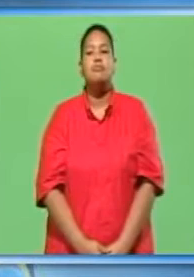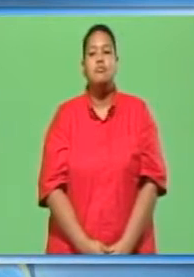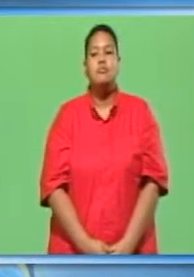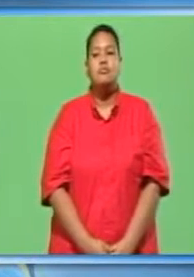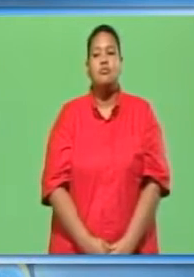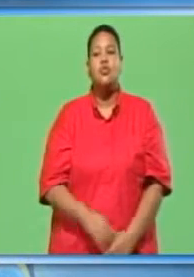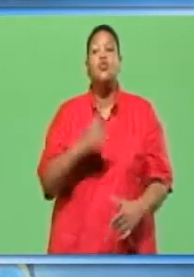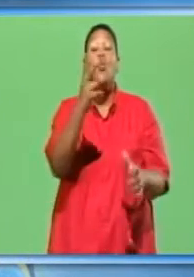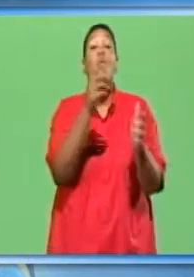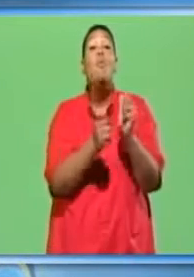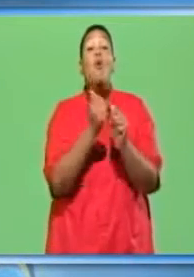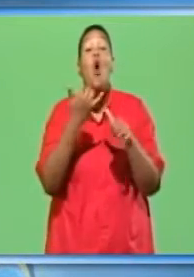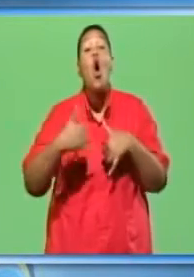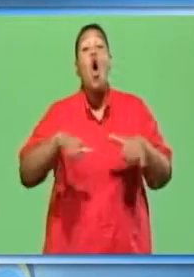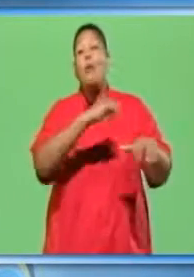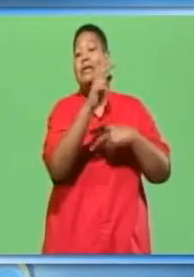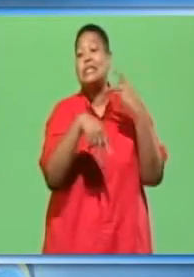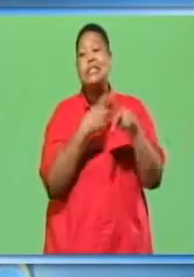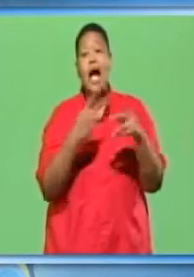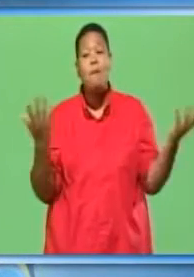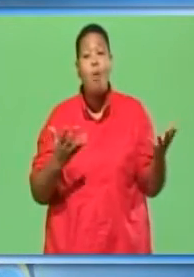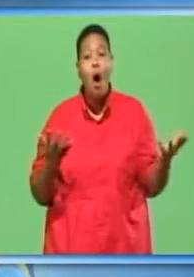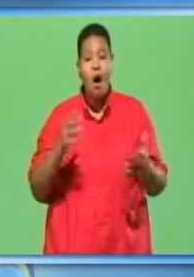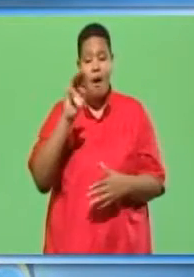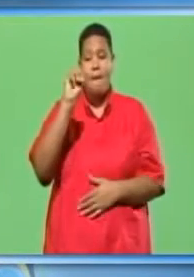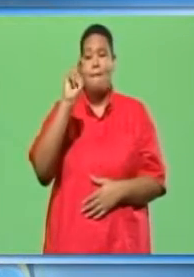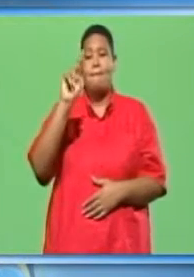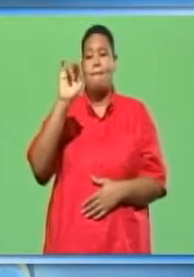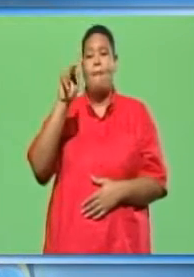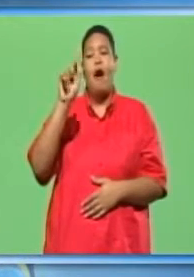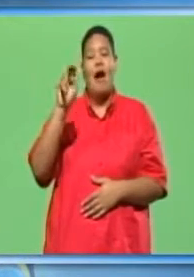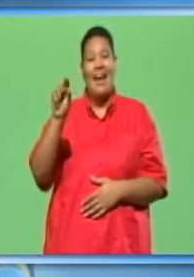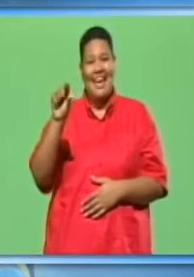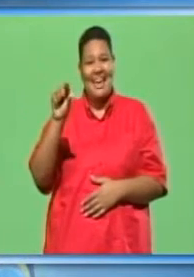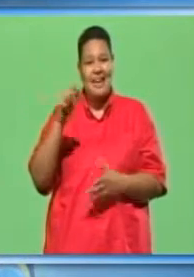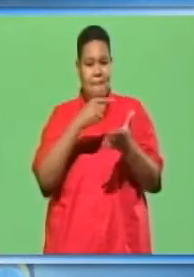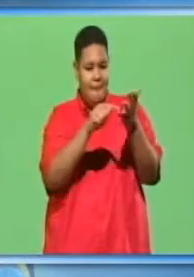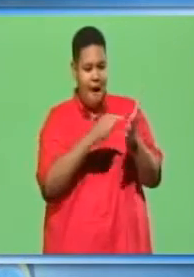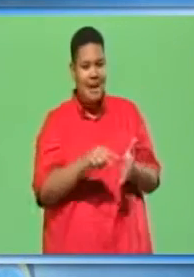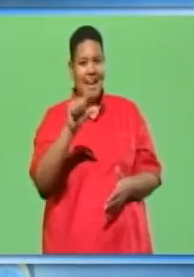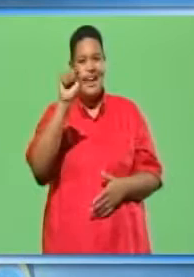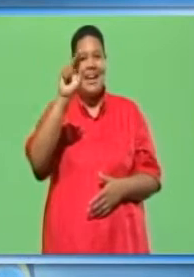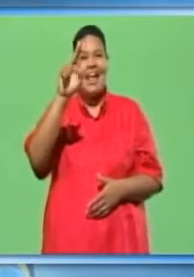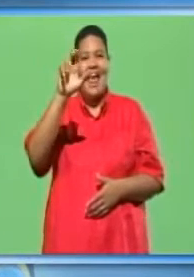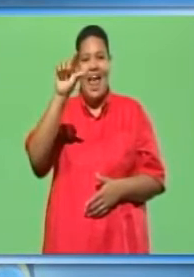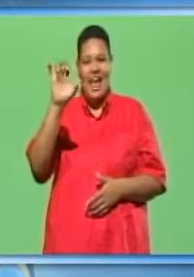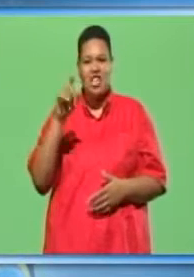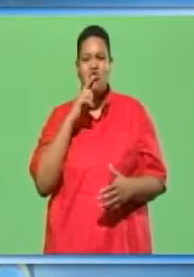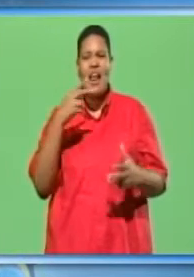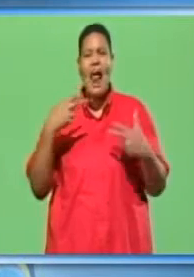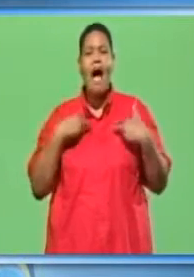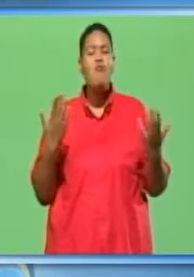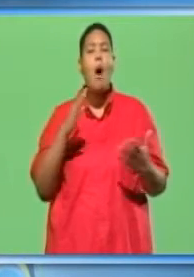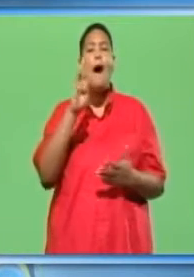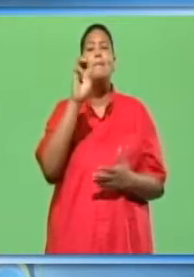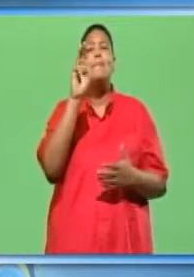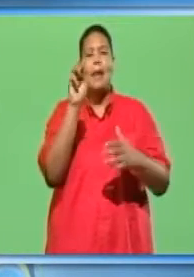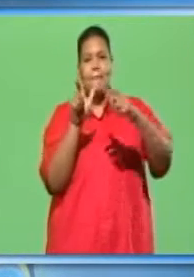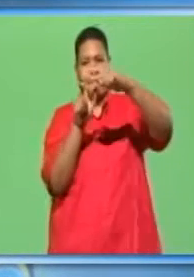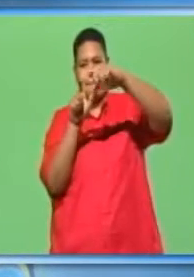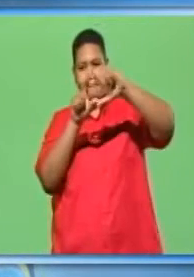Two most common types are marking gauge. A marking gauge consists of a beam, also called